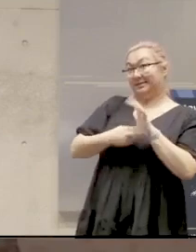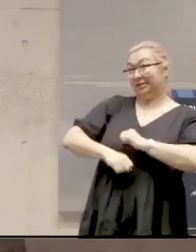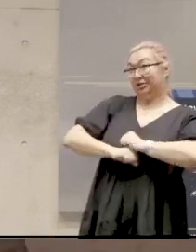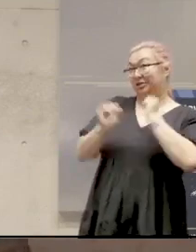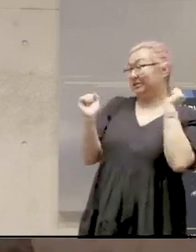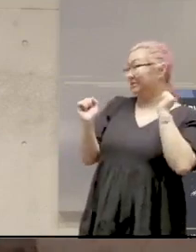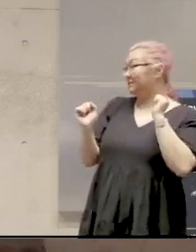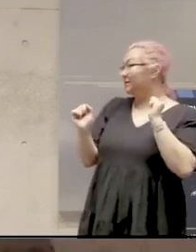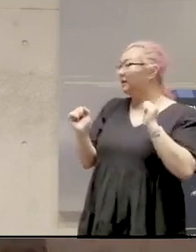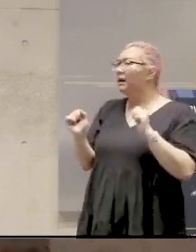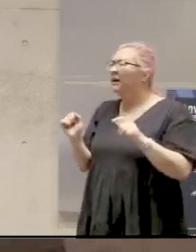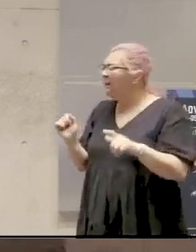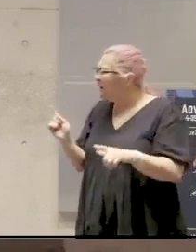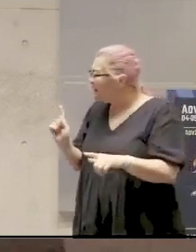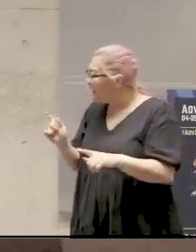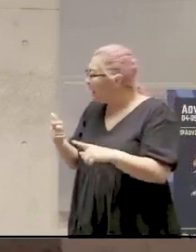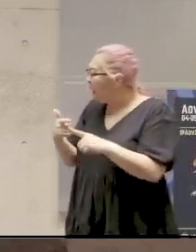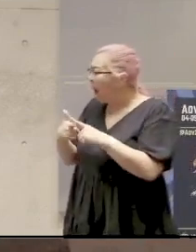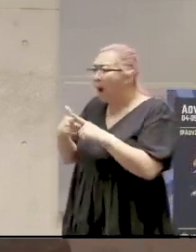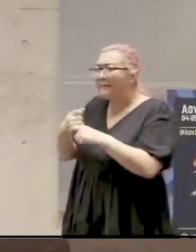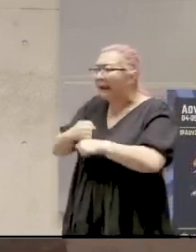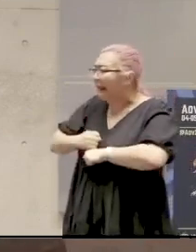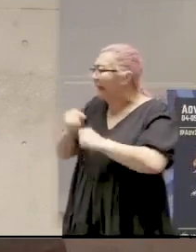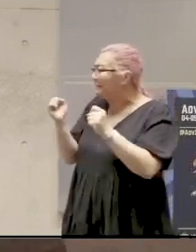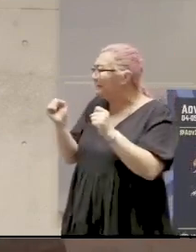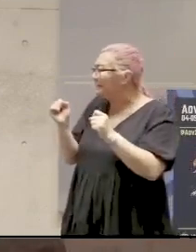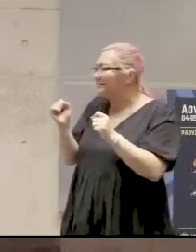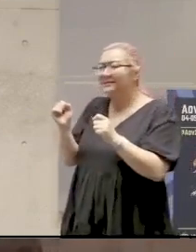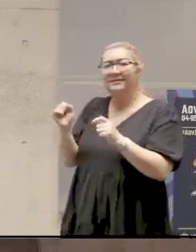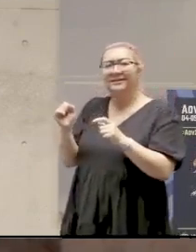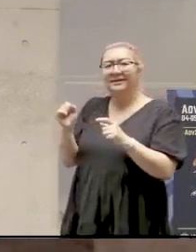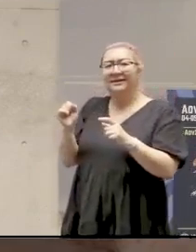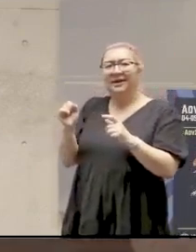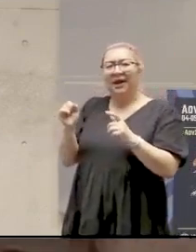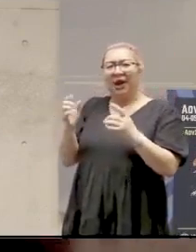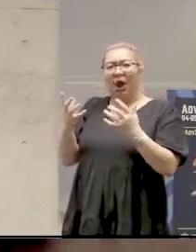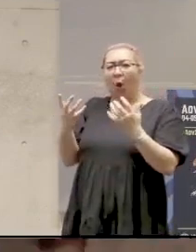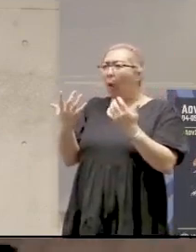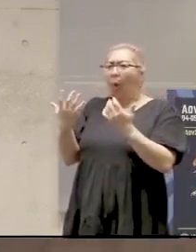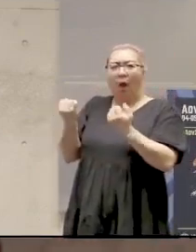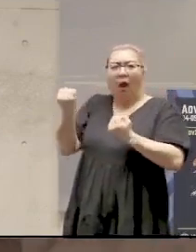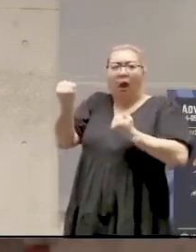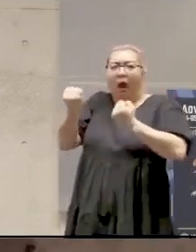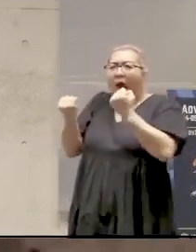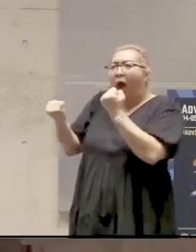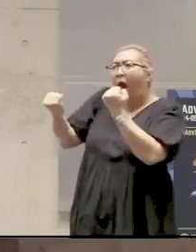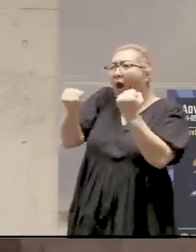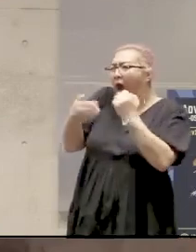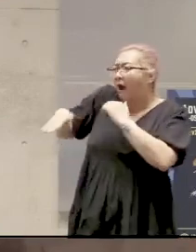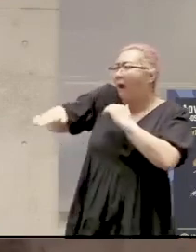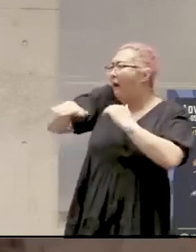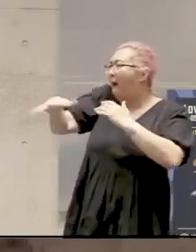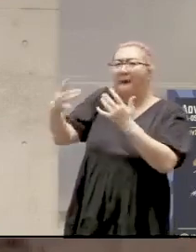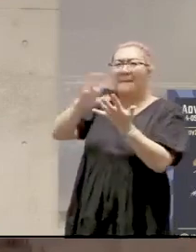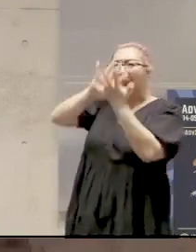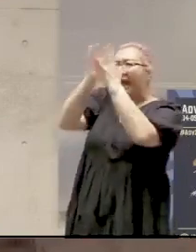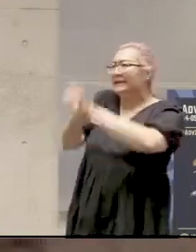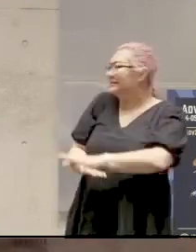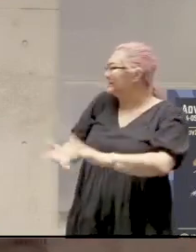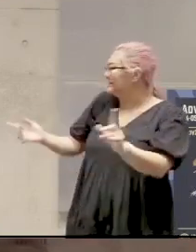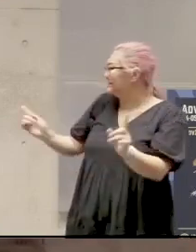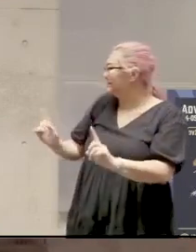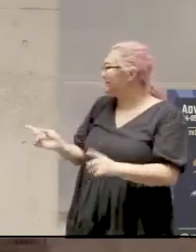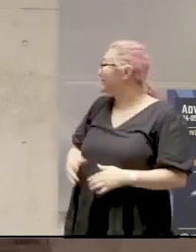remember Carpocalypse Now. Was that the name of the sequel? No idea. I don't know why I didn't direct that question to you, Richard.